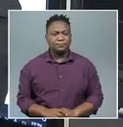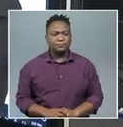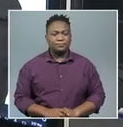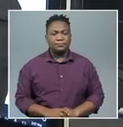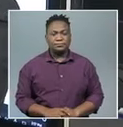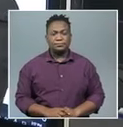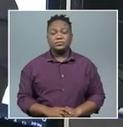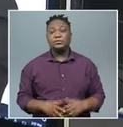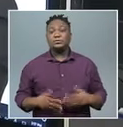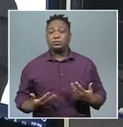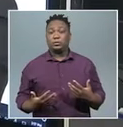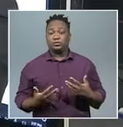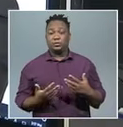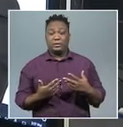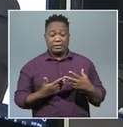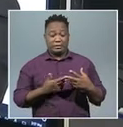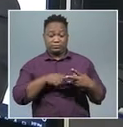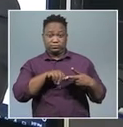some of the